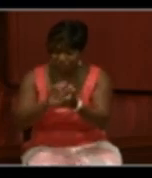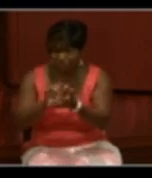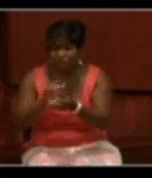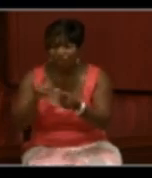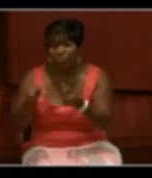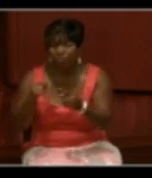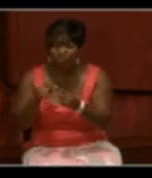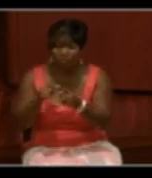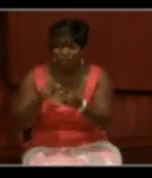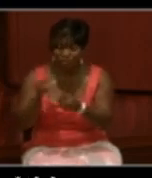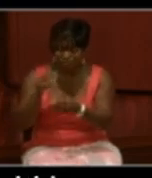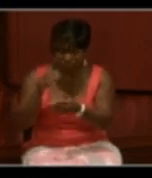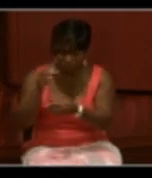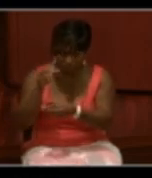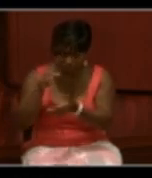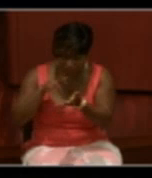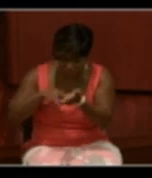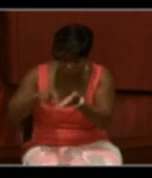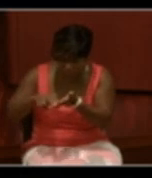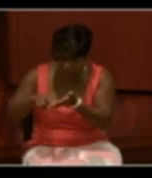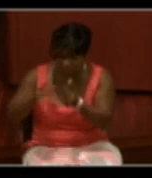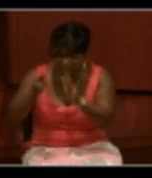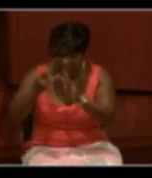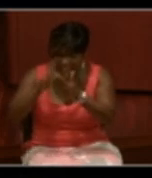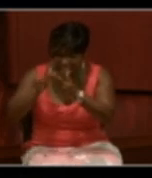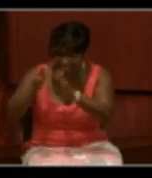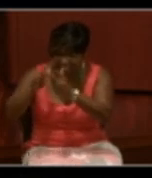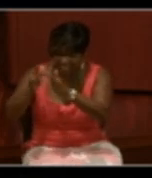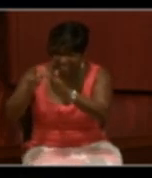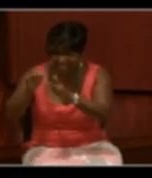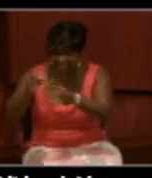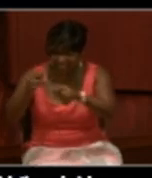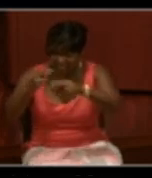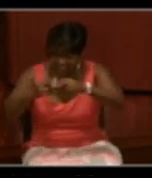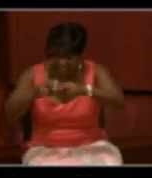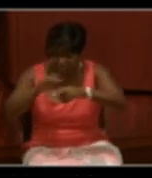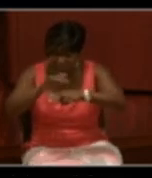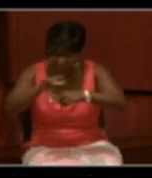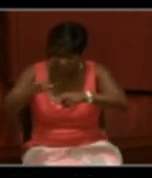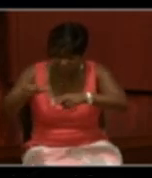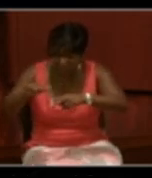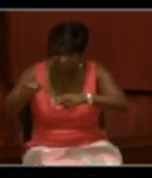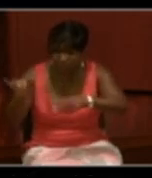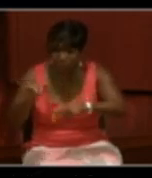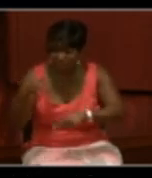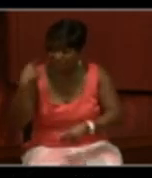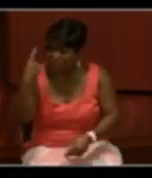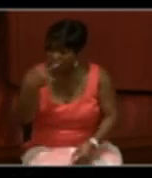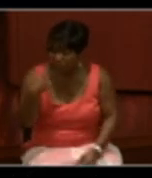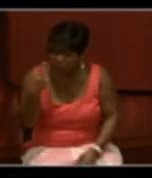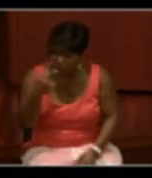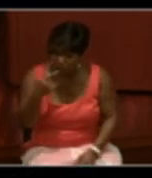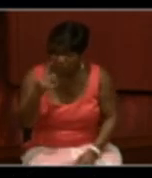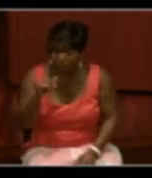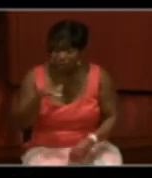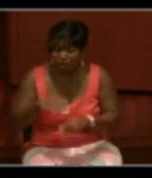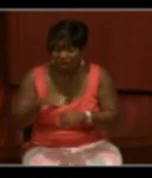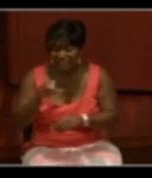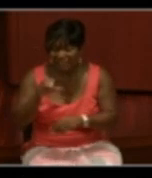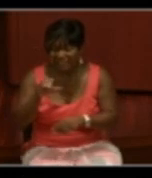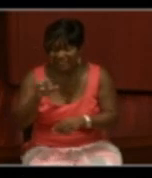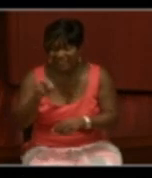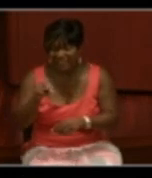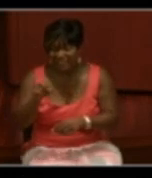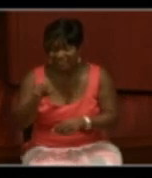especially when you're doing research online, if the name is spelled the way it looks on the census, it can